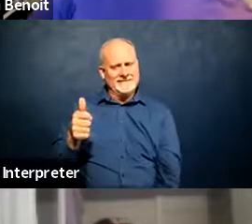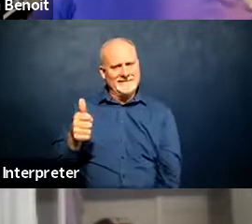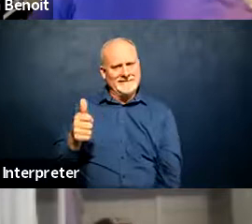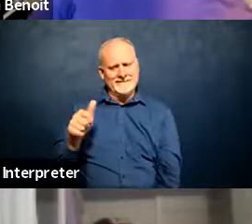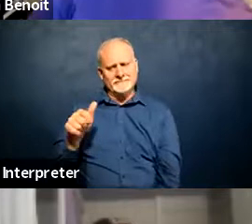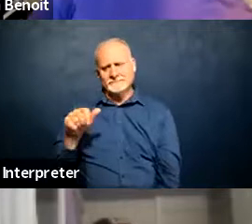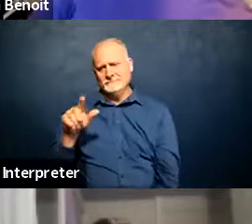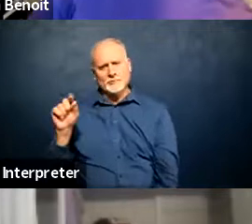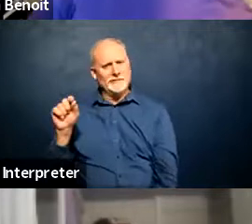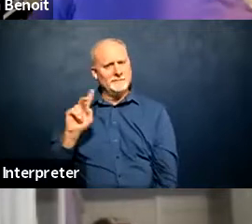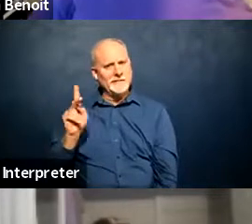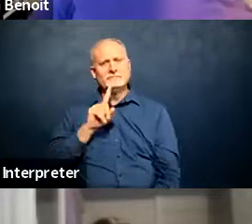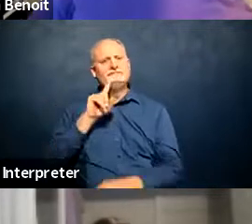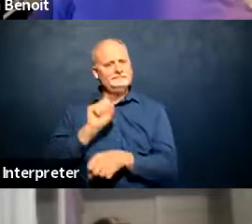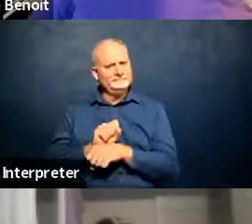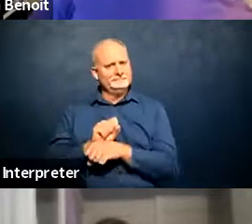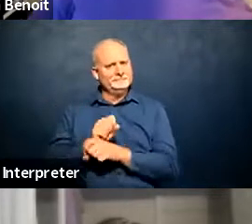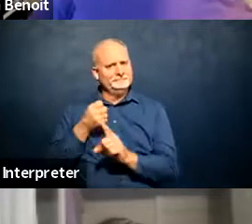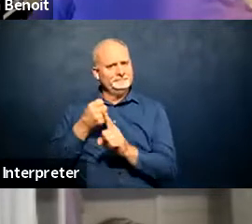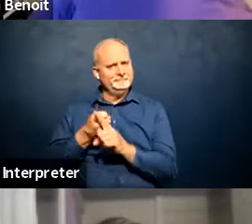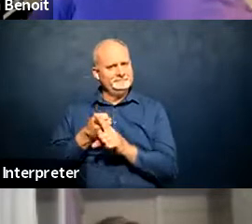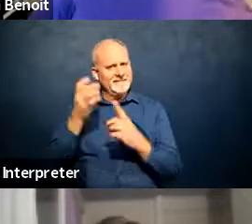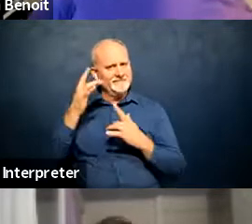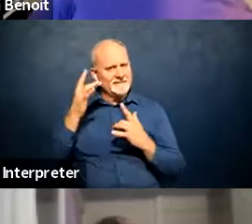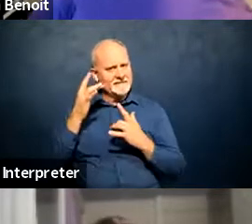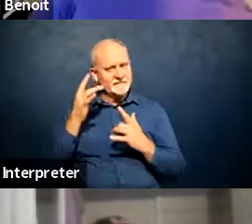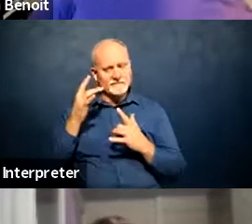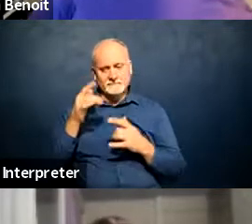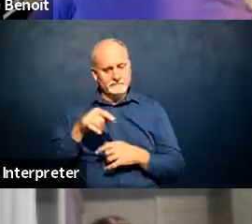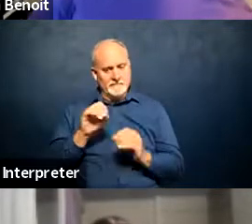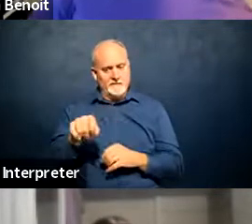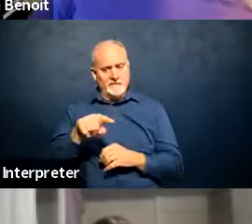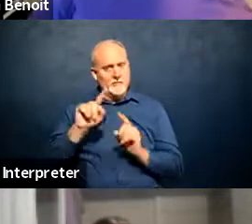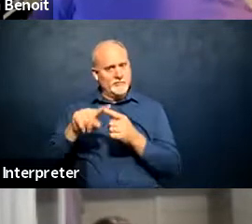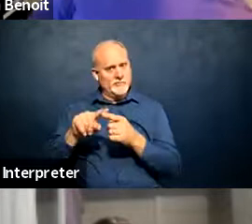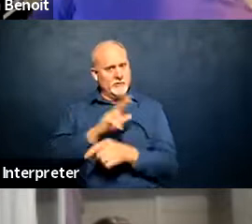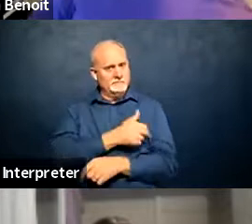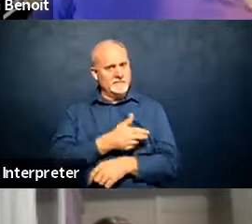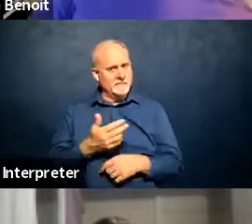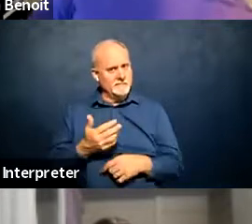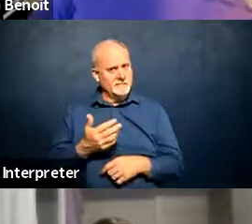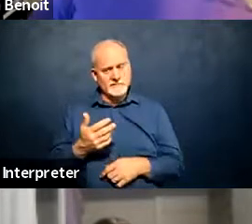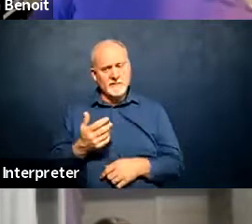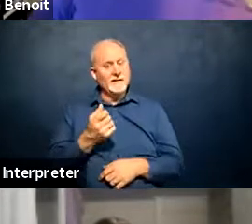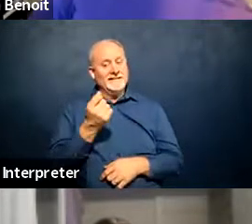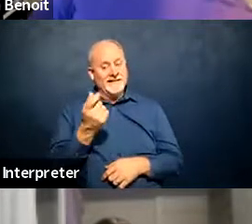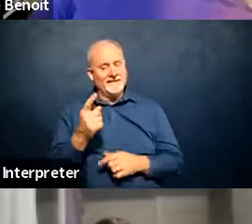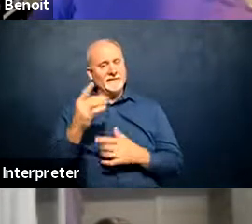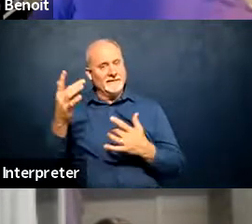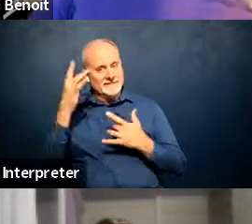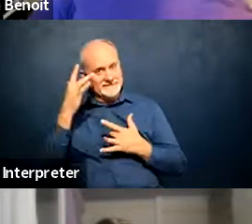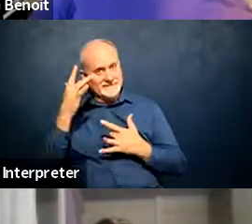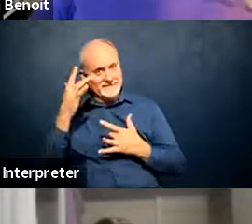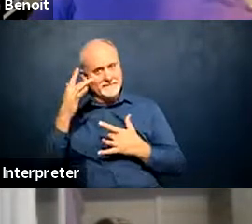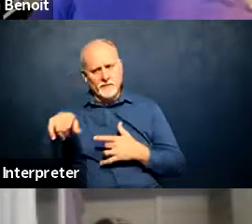actually got infections, and none of them actually went to the hospital. So around 11 actually got infected, and